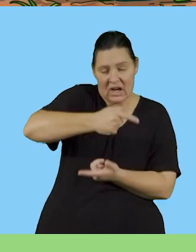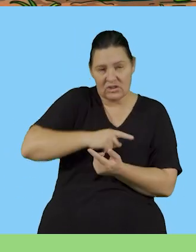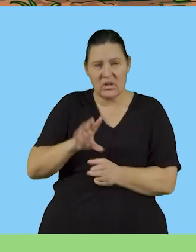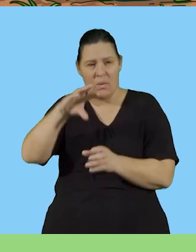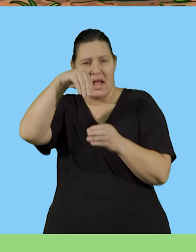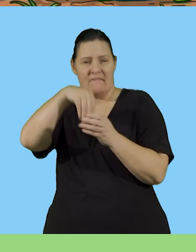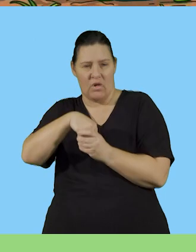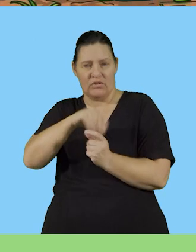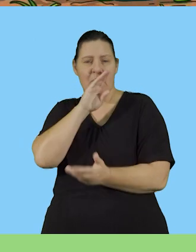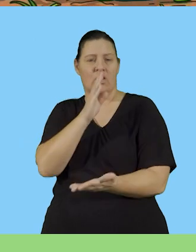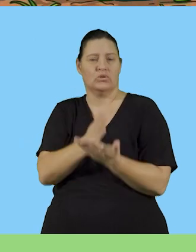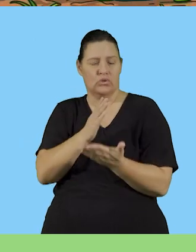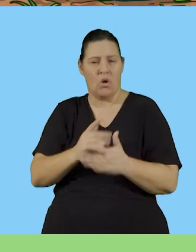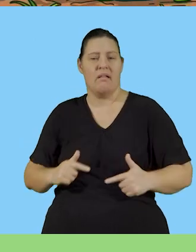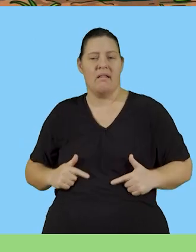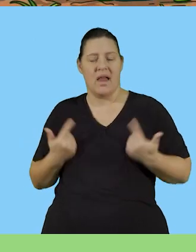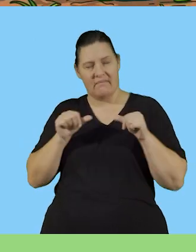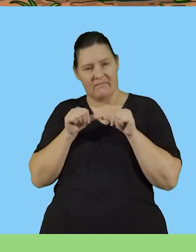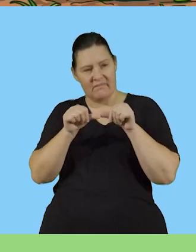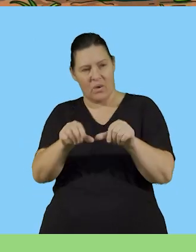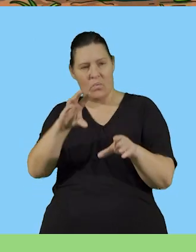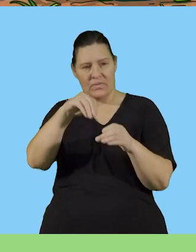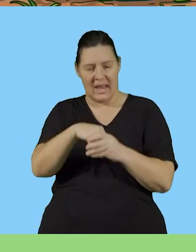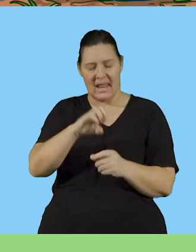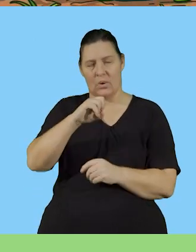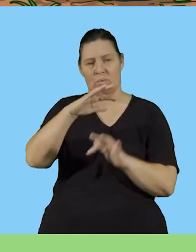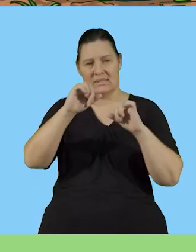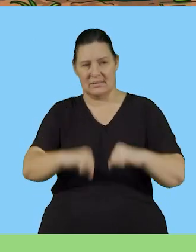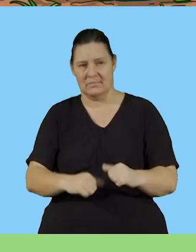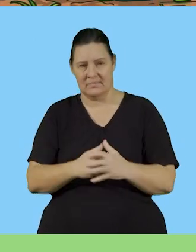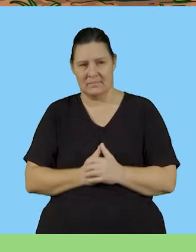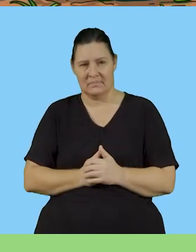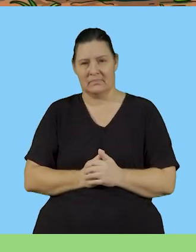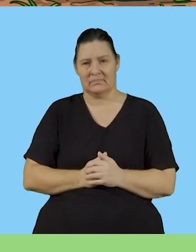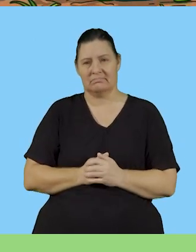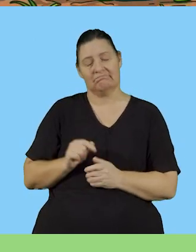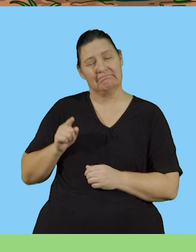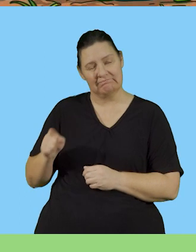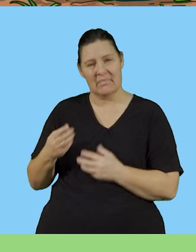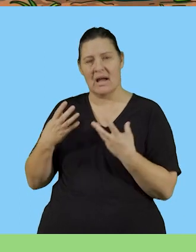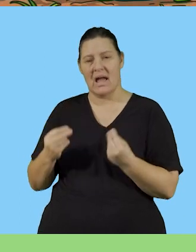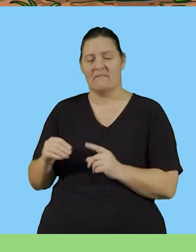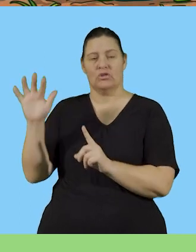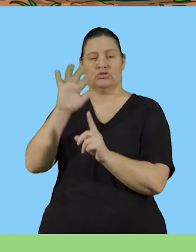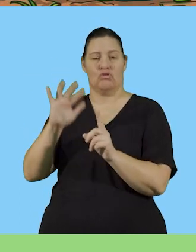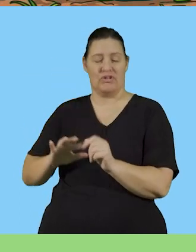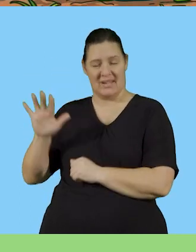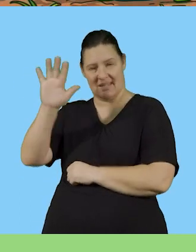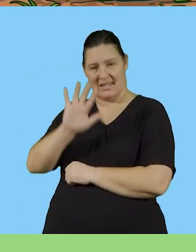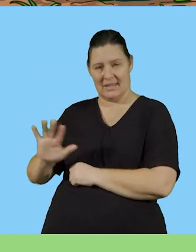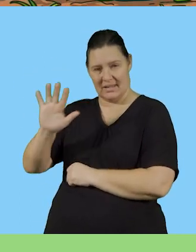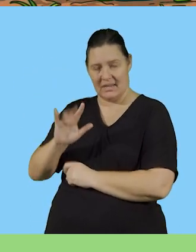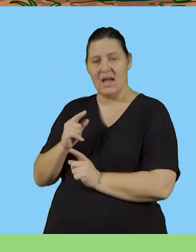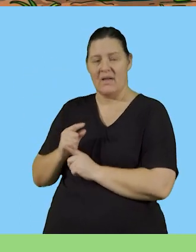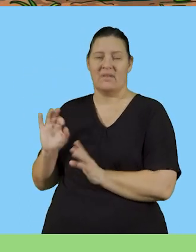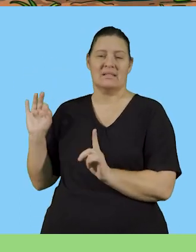in to ensure survival in the ecosystem? So here we have a scenario where